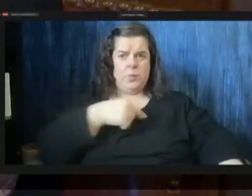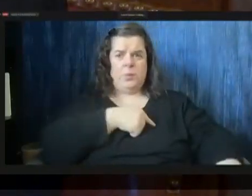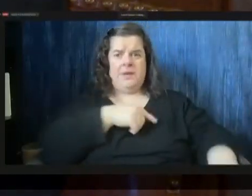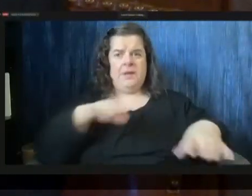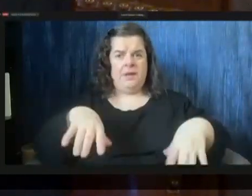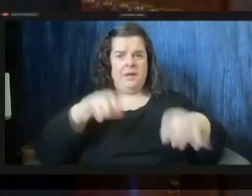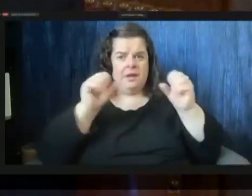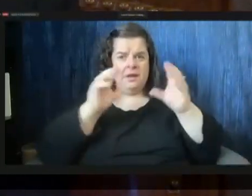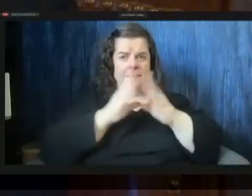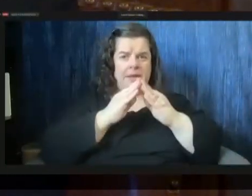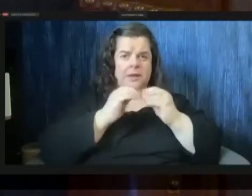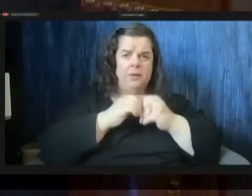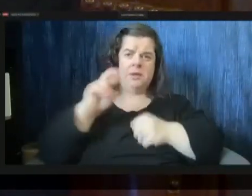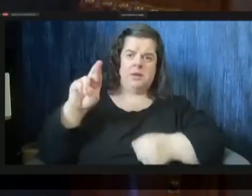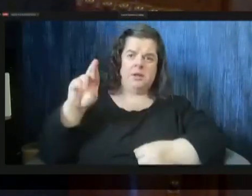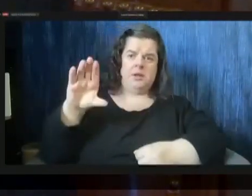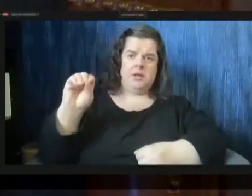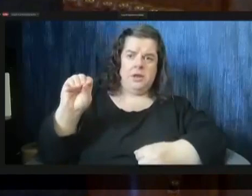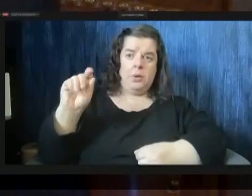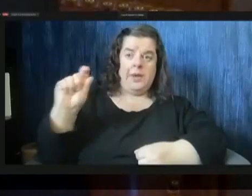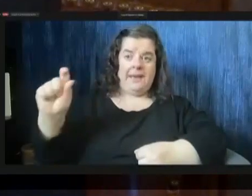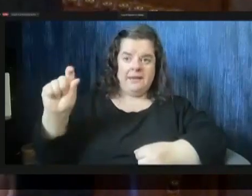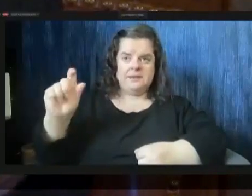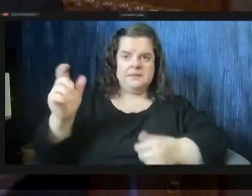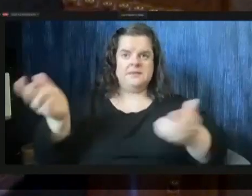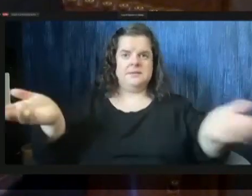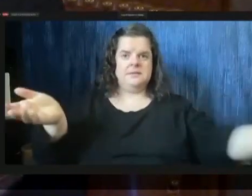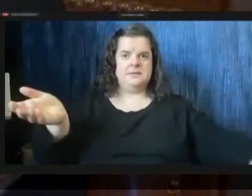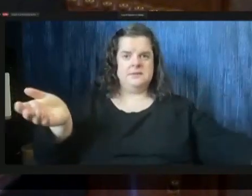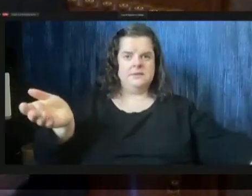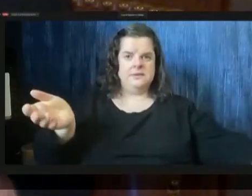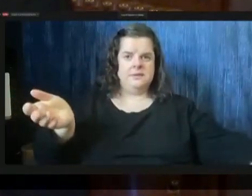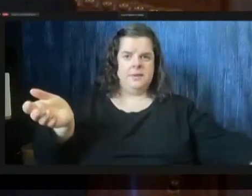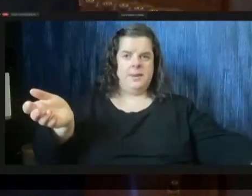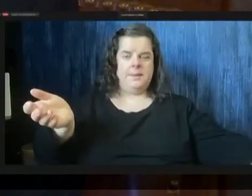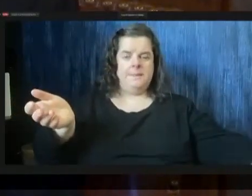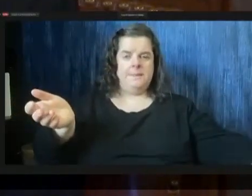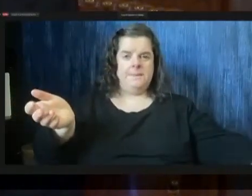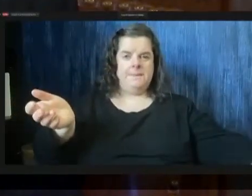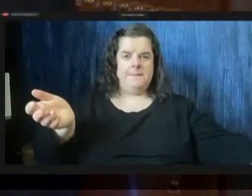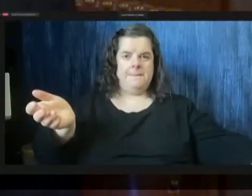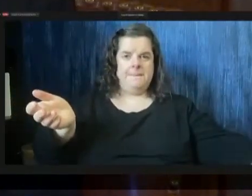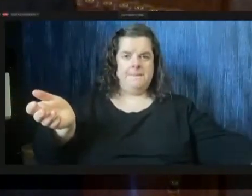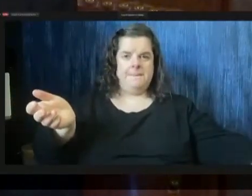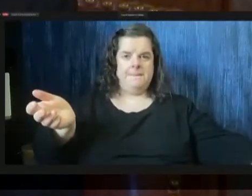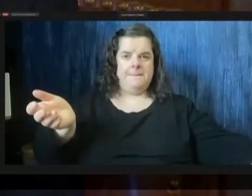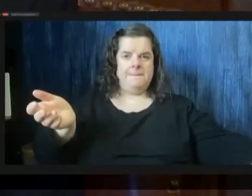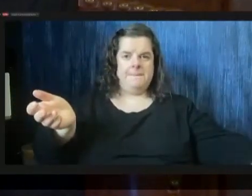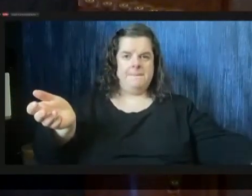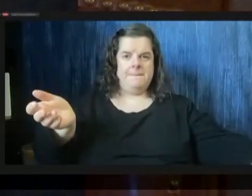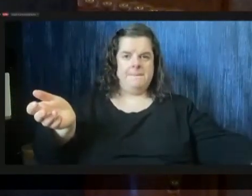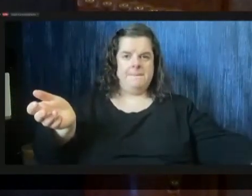with RCOX, right? And so it's